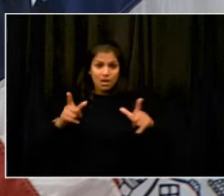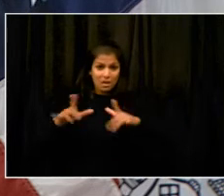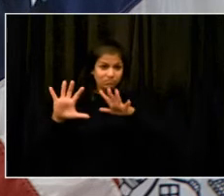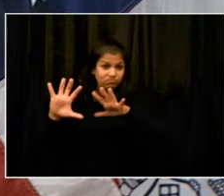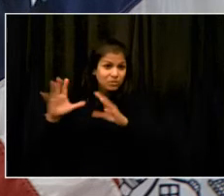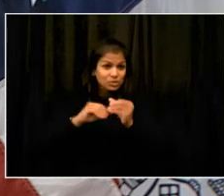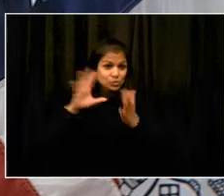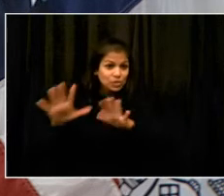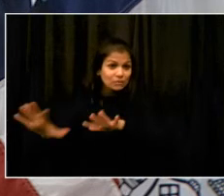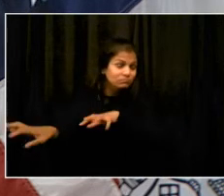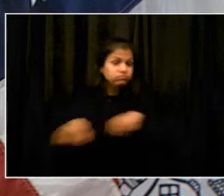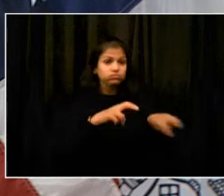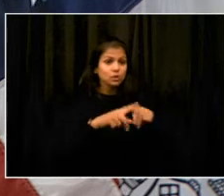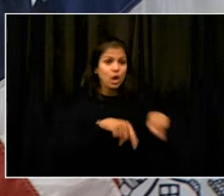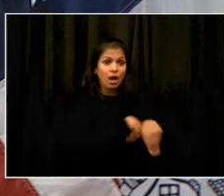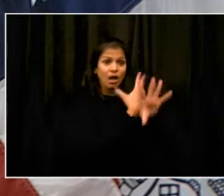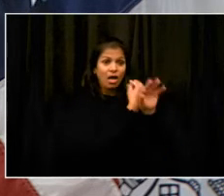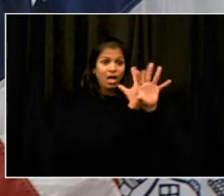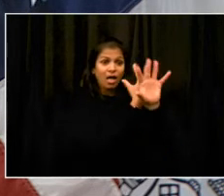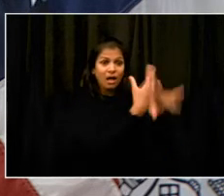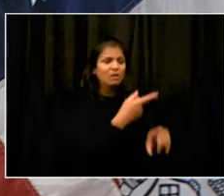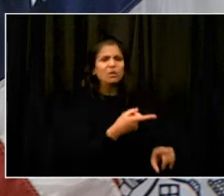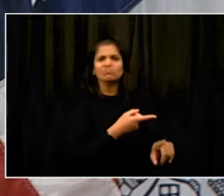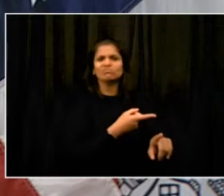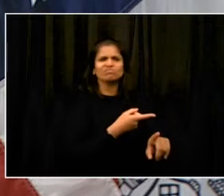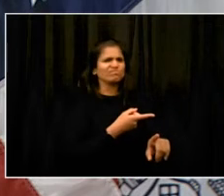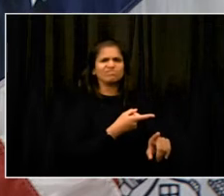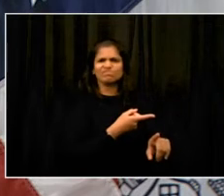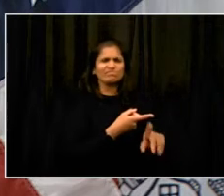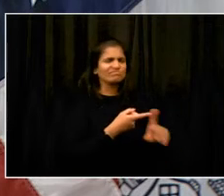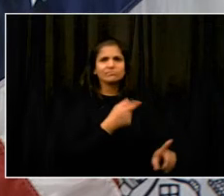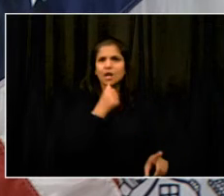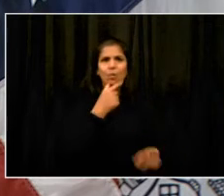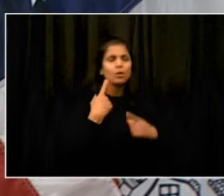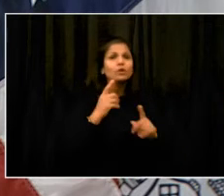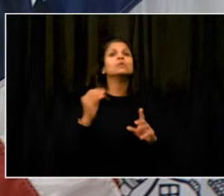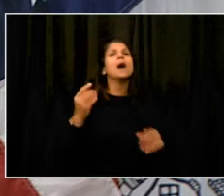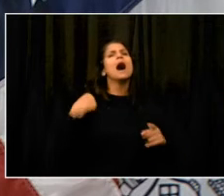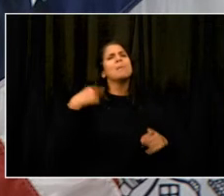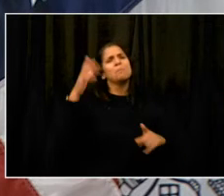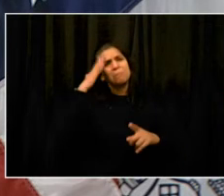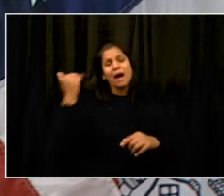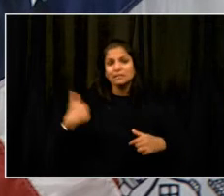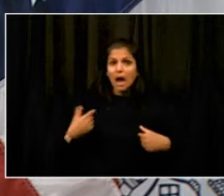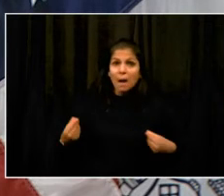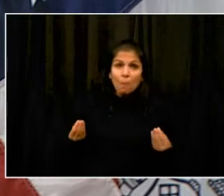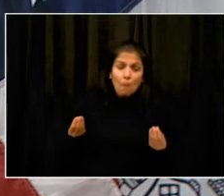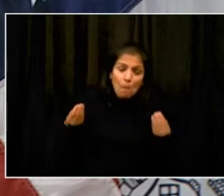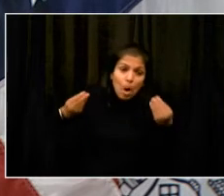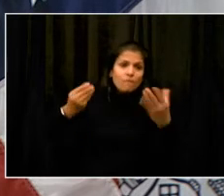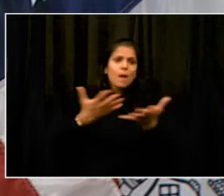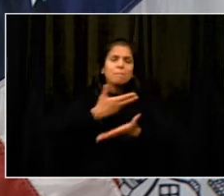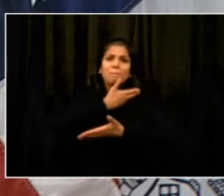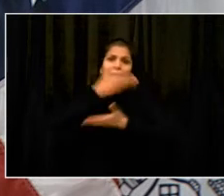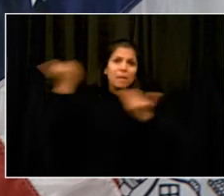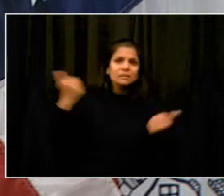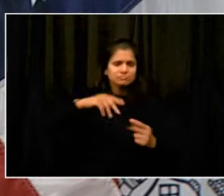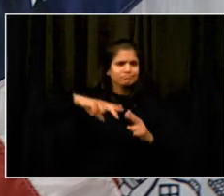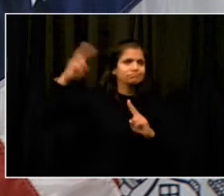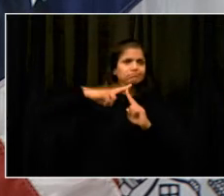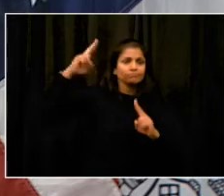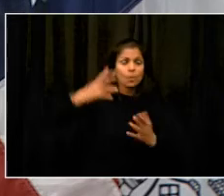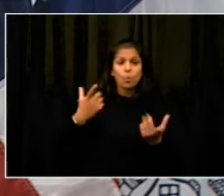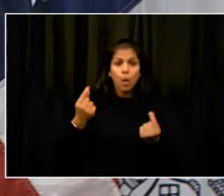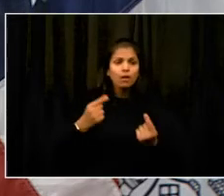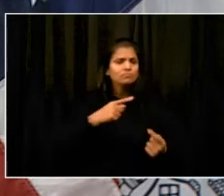choose it. And it's hundreds of thousands of kids, which makes it, right there, one of the biggest school systems in the country. Just the kids who will be in person in New York